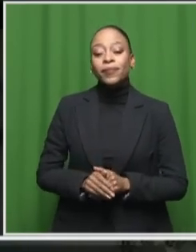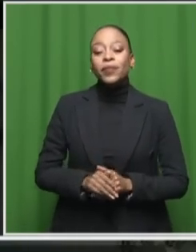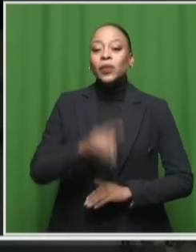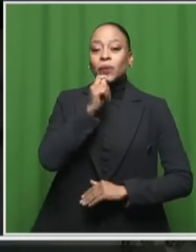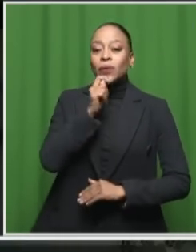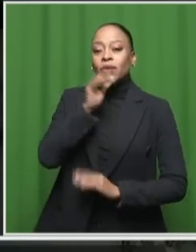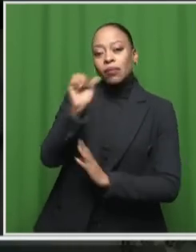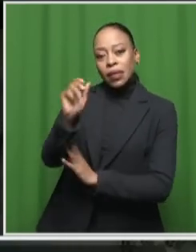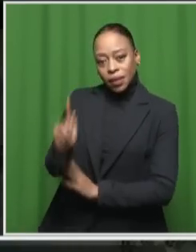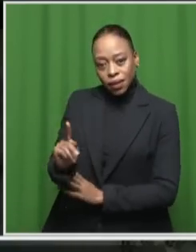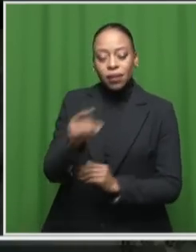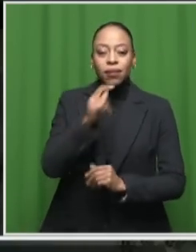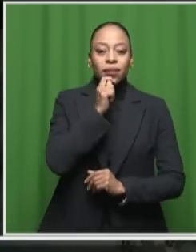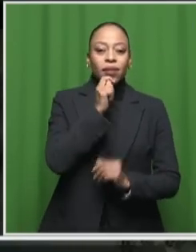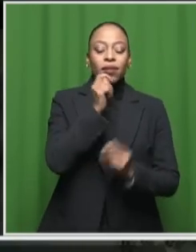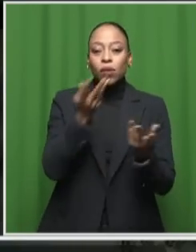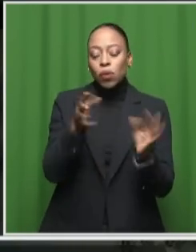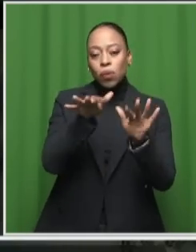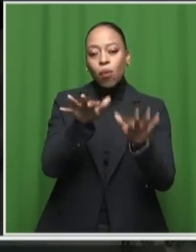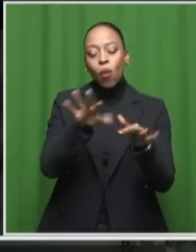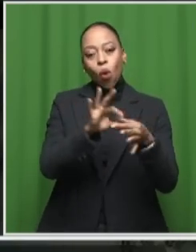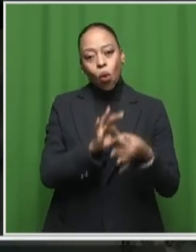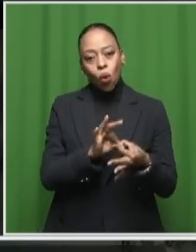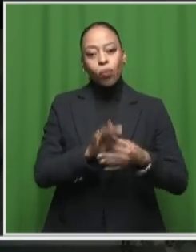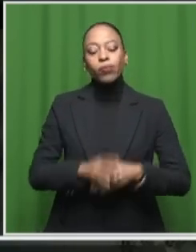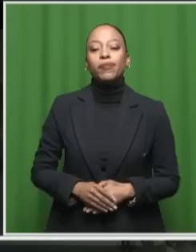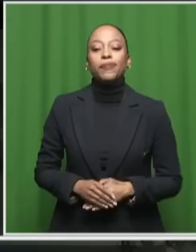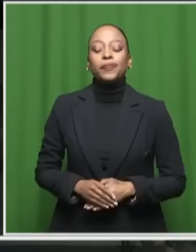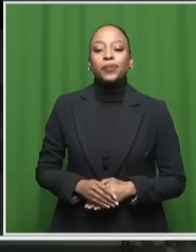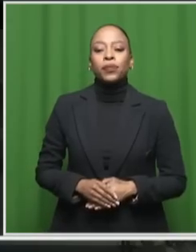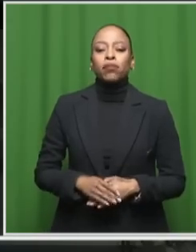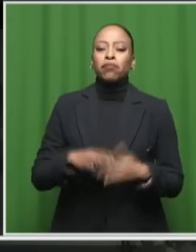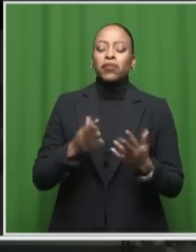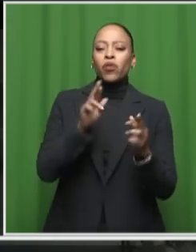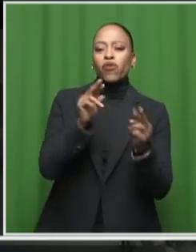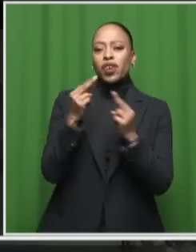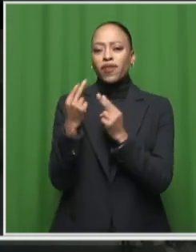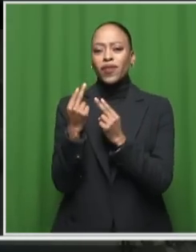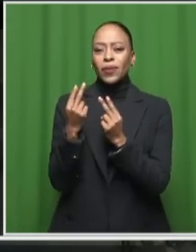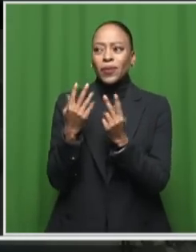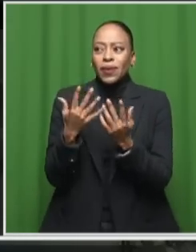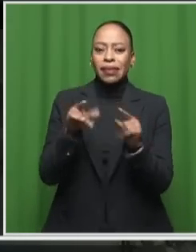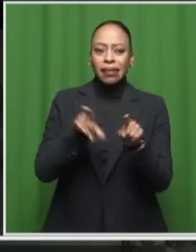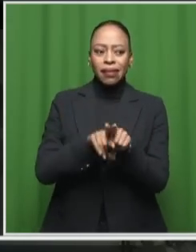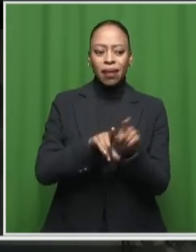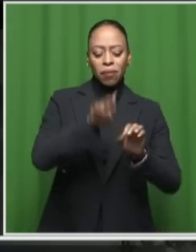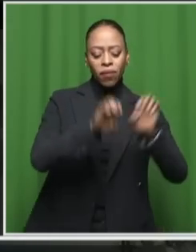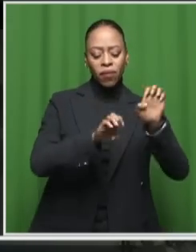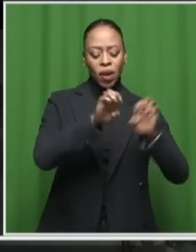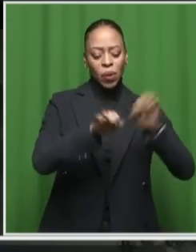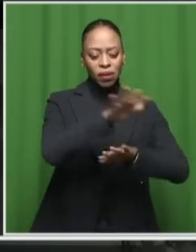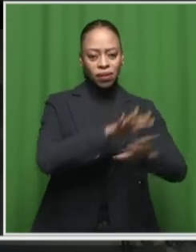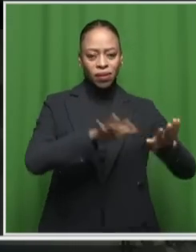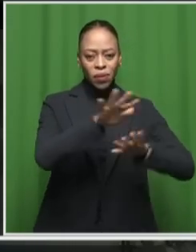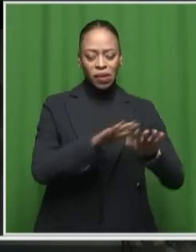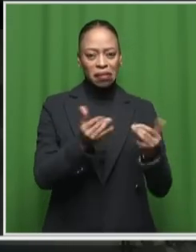morning, Sakina. Good morning to your viewers. So just taking a look at where we find ourselves right now as a